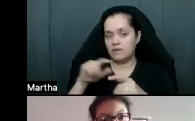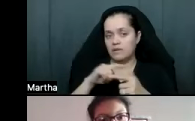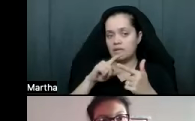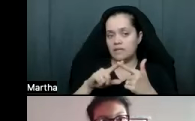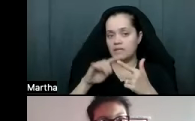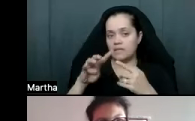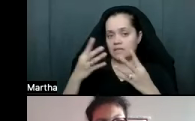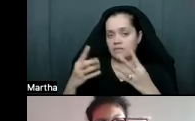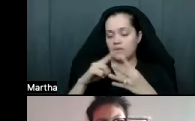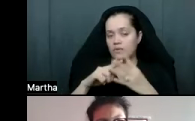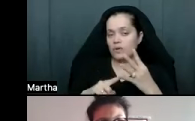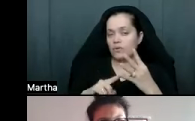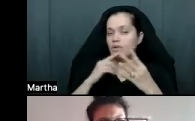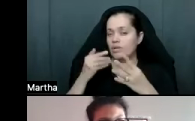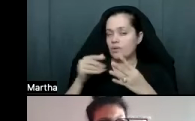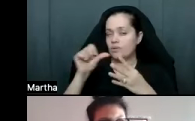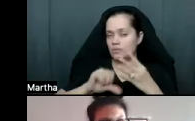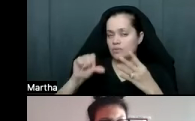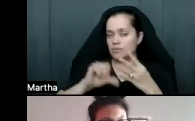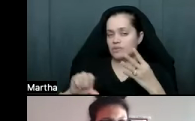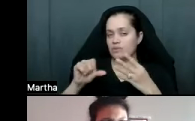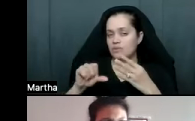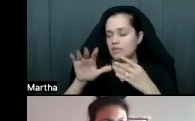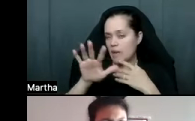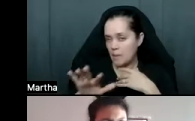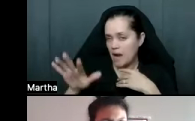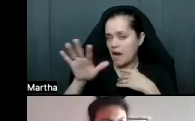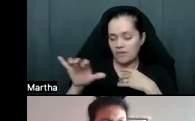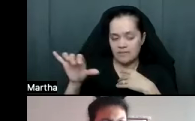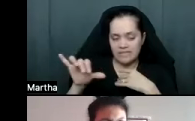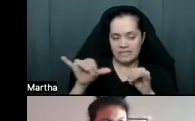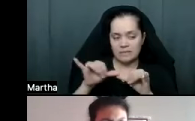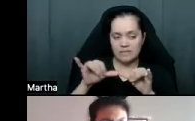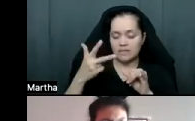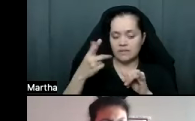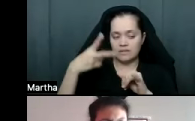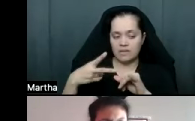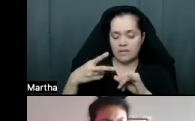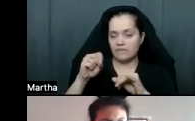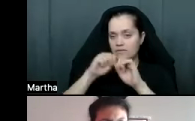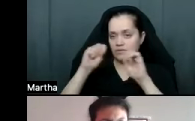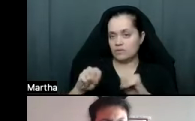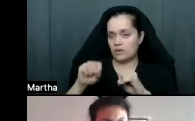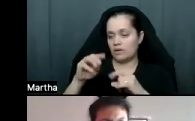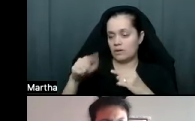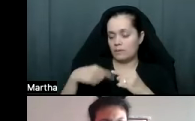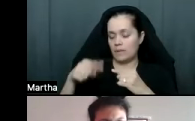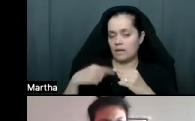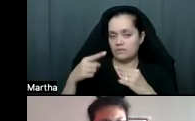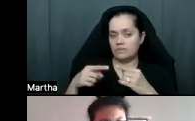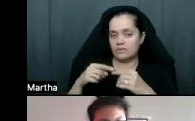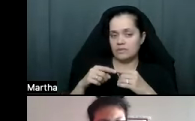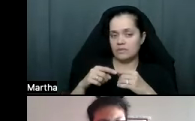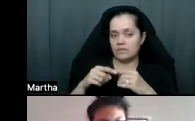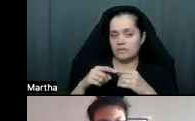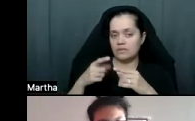next 4 are really pretty close together. They're in the ballpark of 3.5 million square miles. So